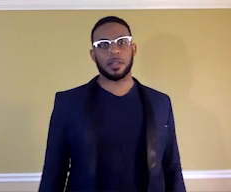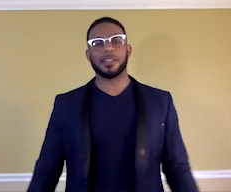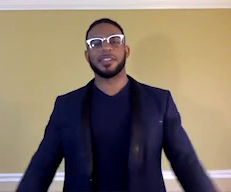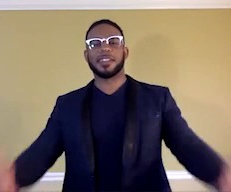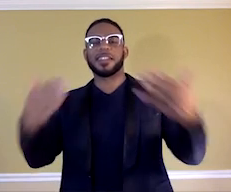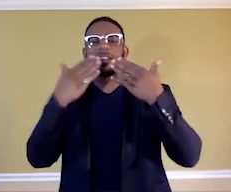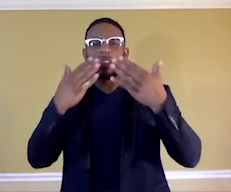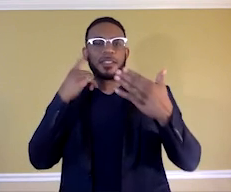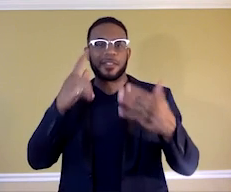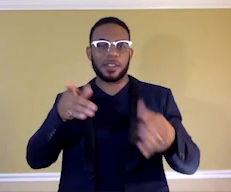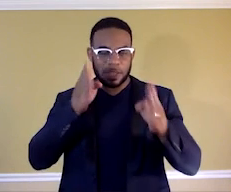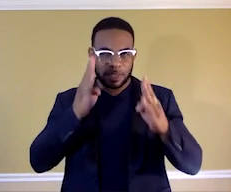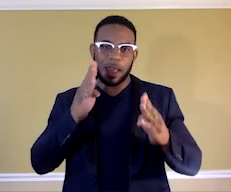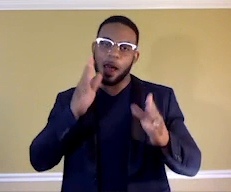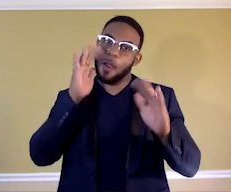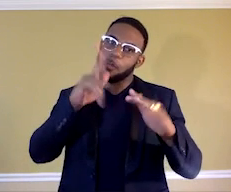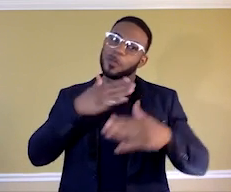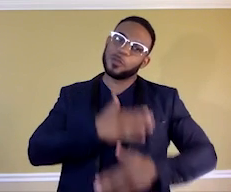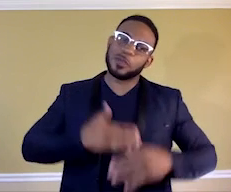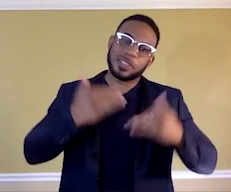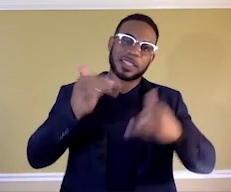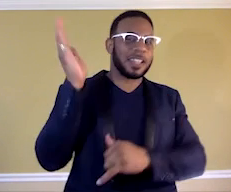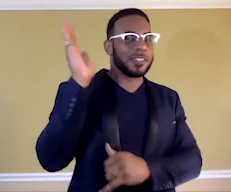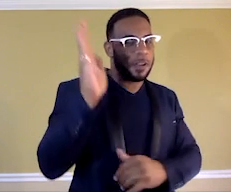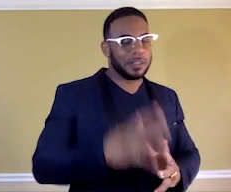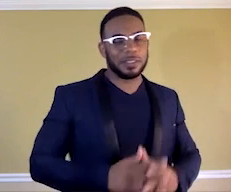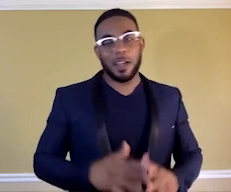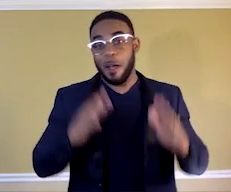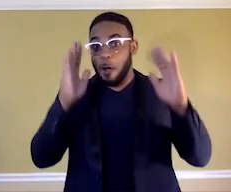Thank you for listening. I hope that you enjoyed today's talk.